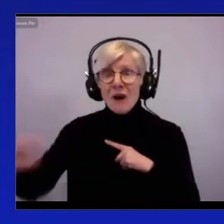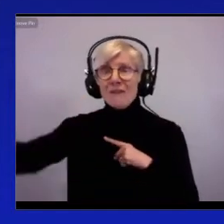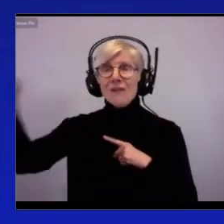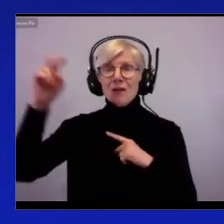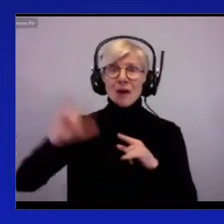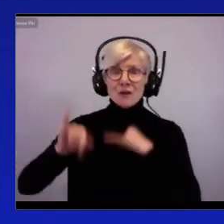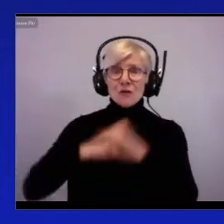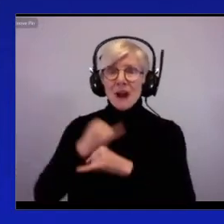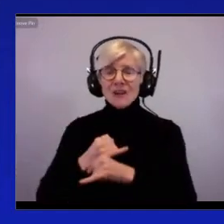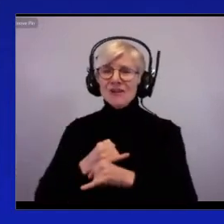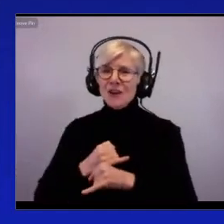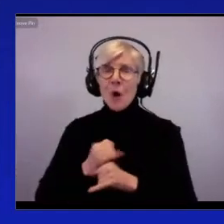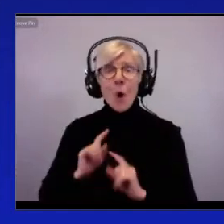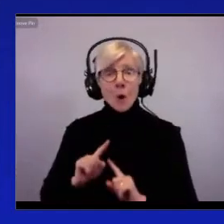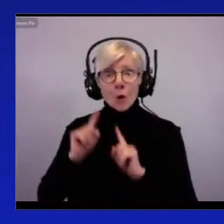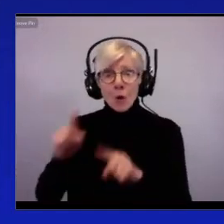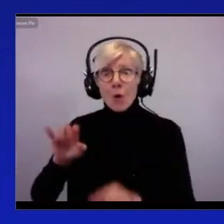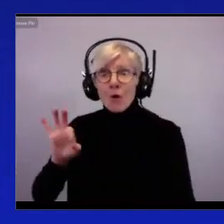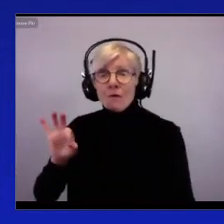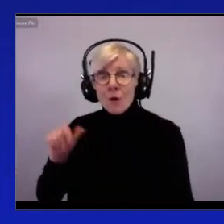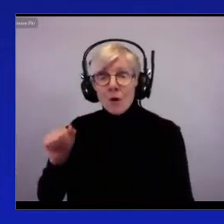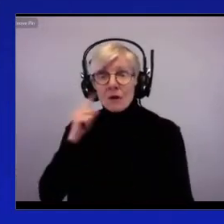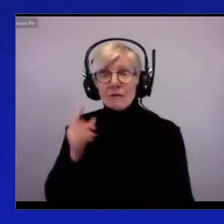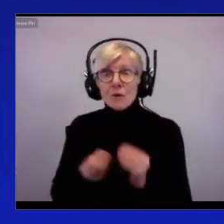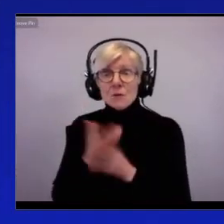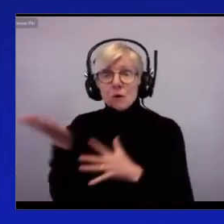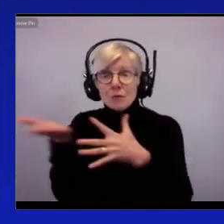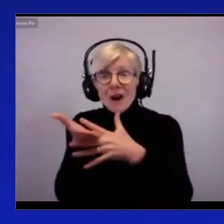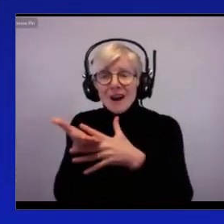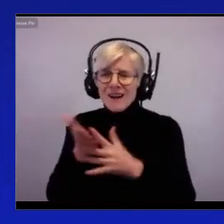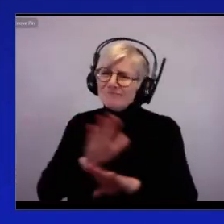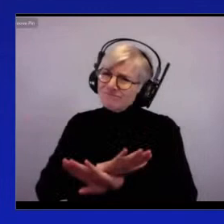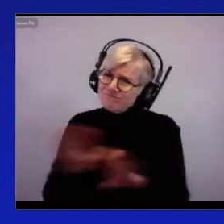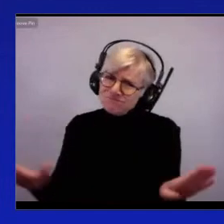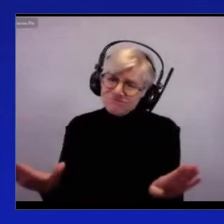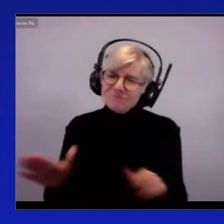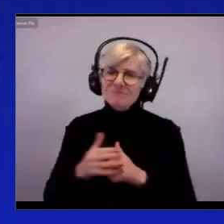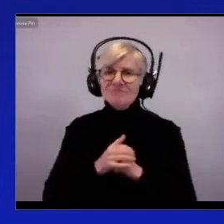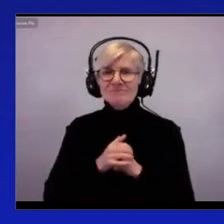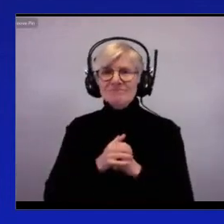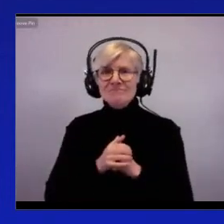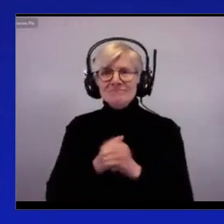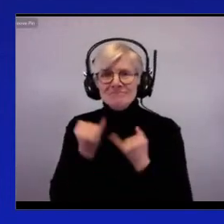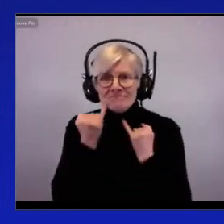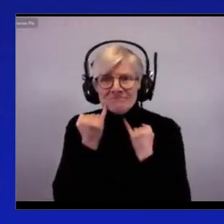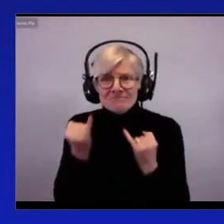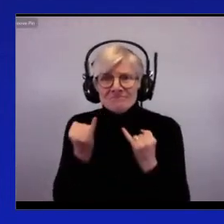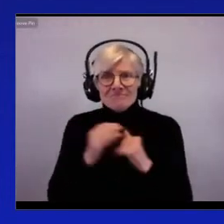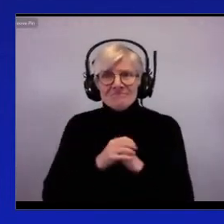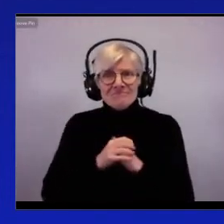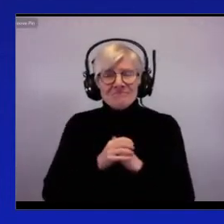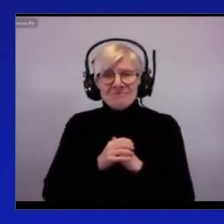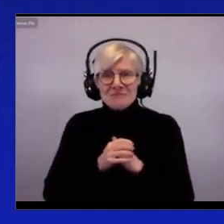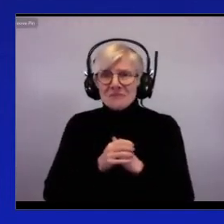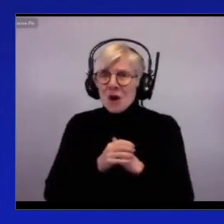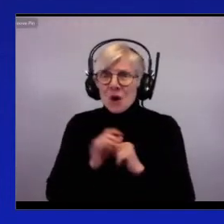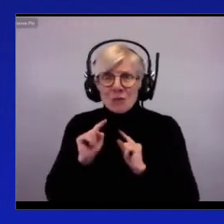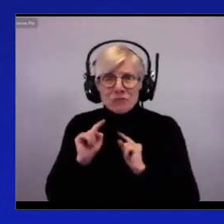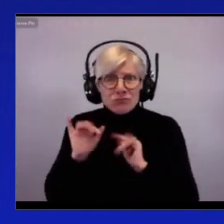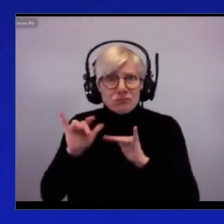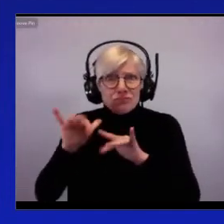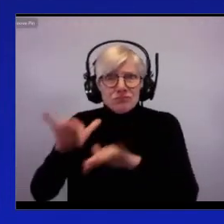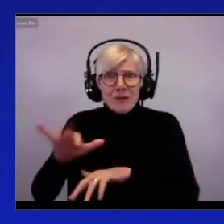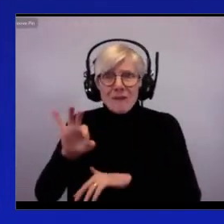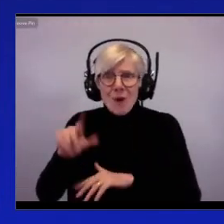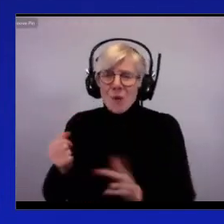travel. We need to stay home as much as possible, and I can't think of a worse place in the entire planet to go to than Florida at this